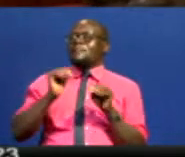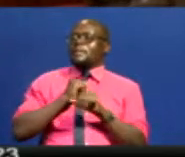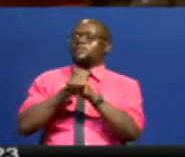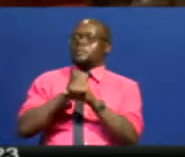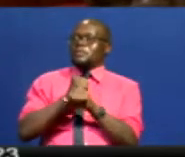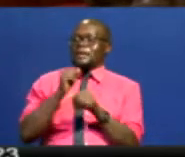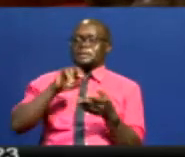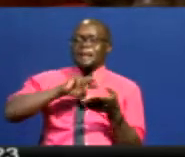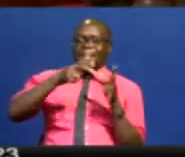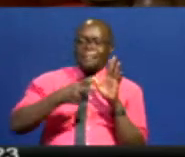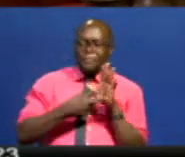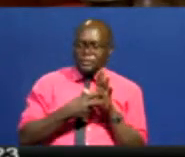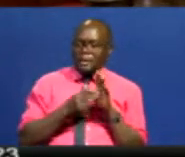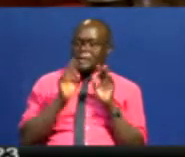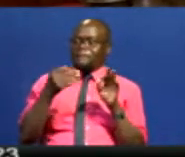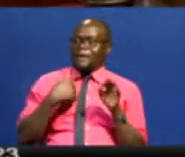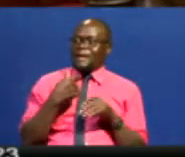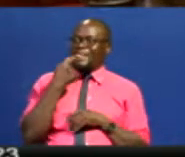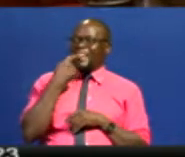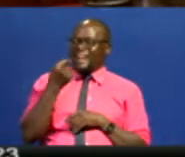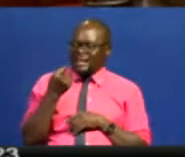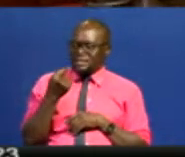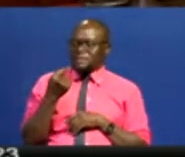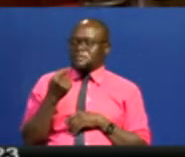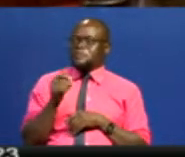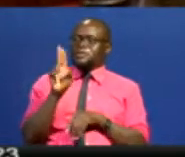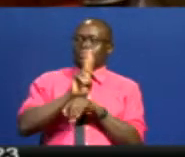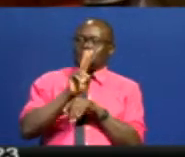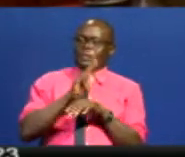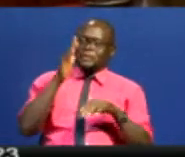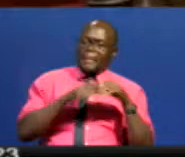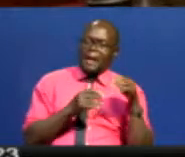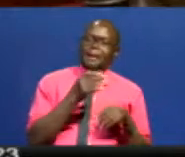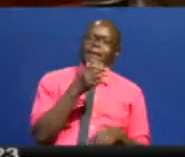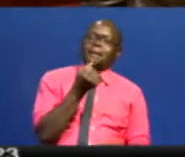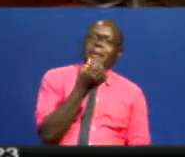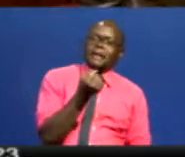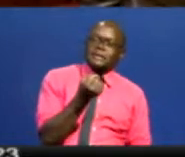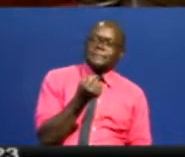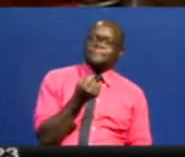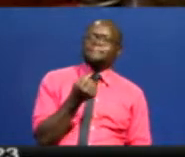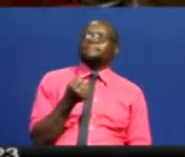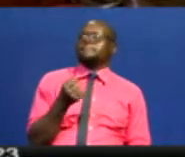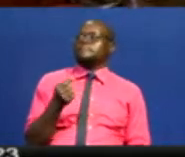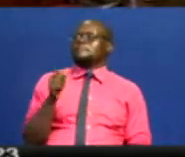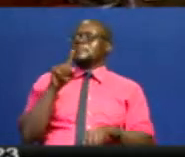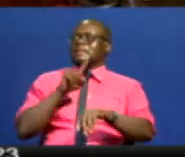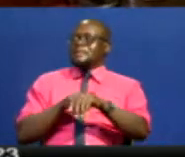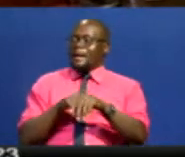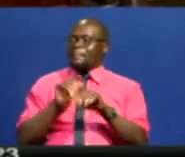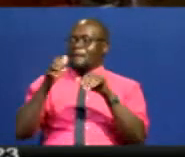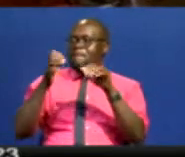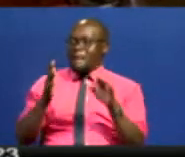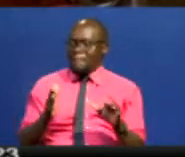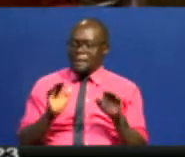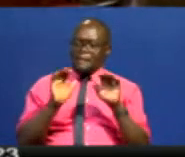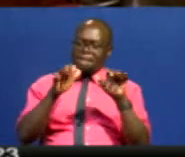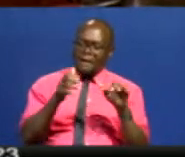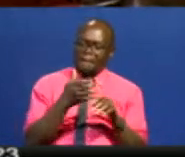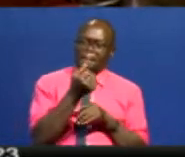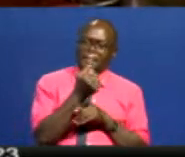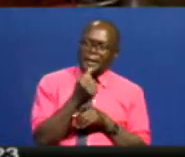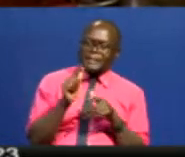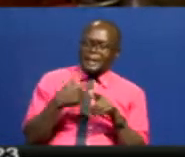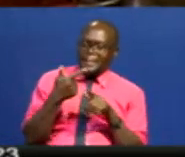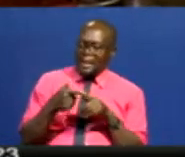project. If we can have rice as an alternative to maize, we'll have that the season when our farmers can farm maize, then